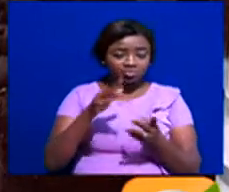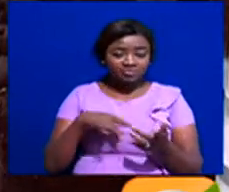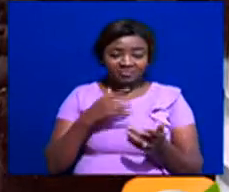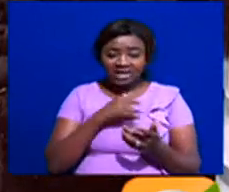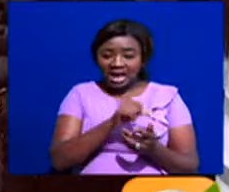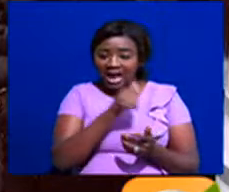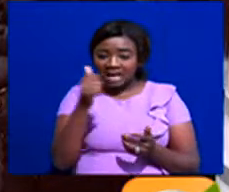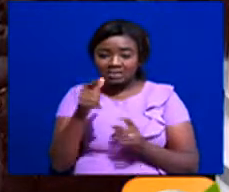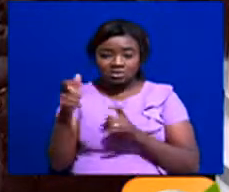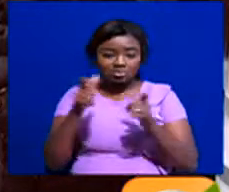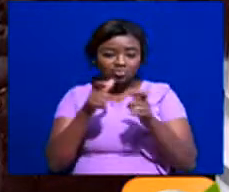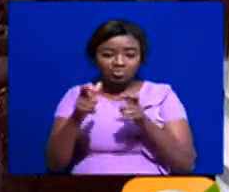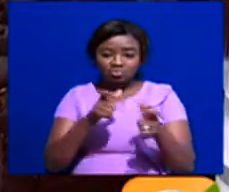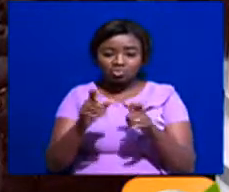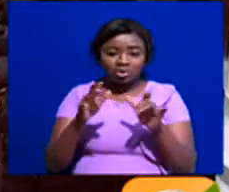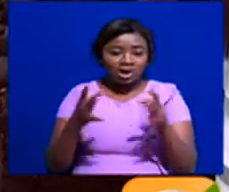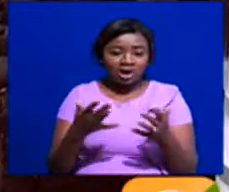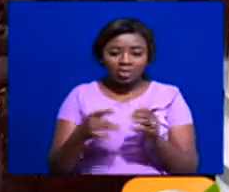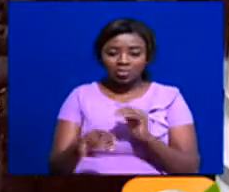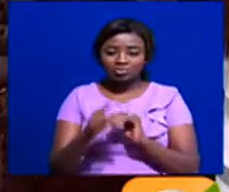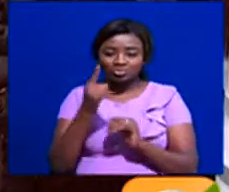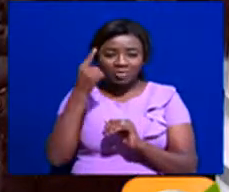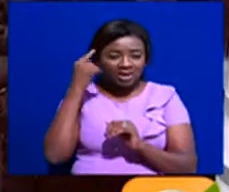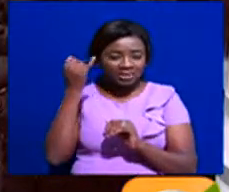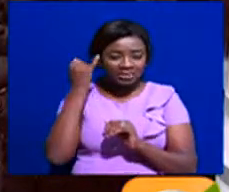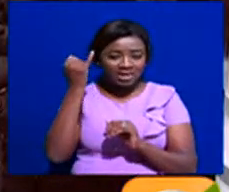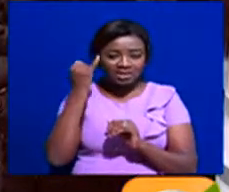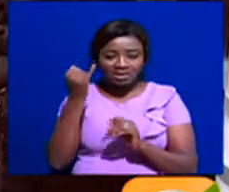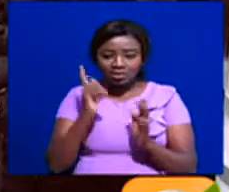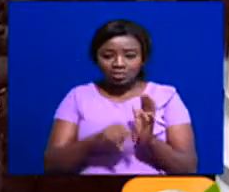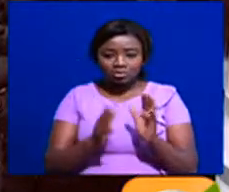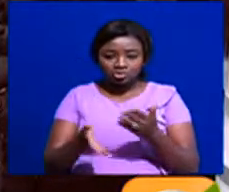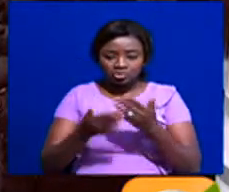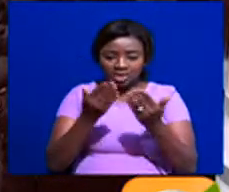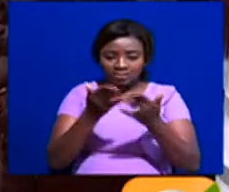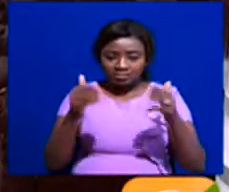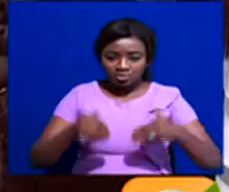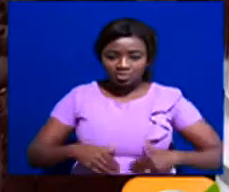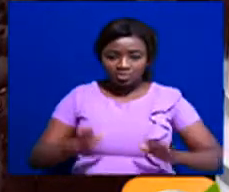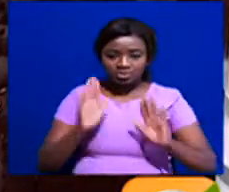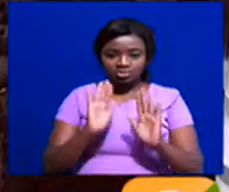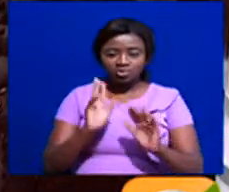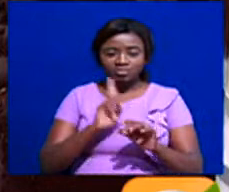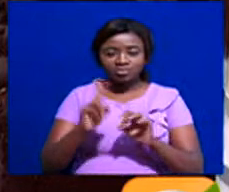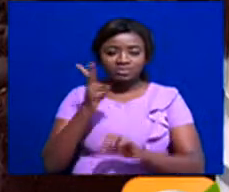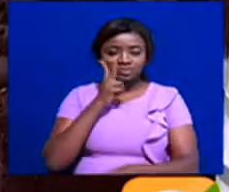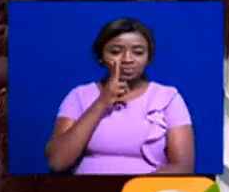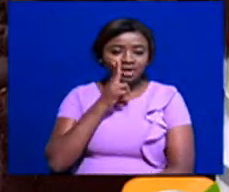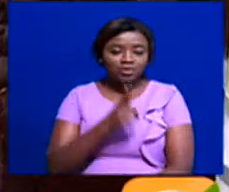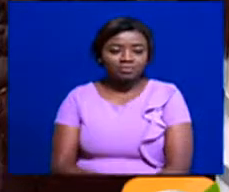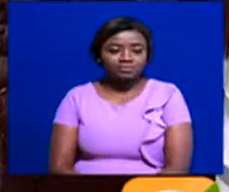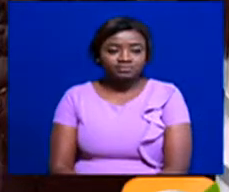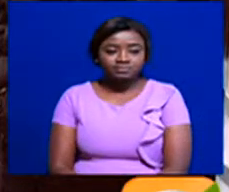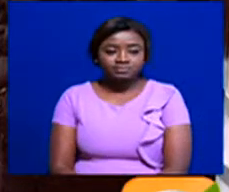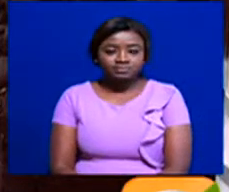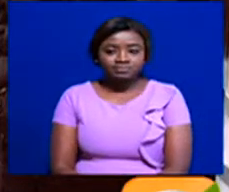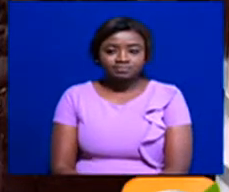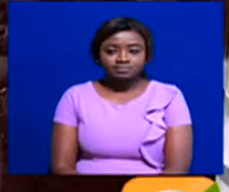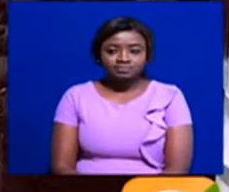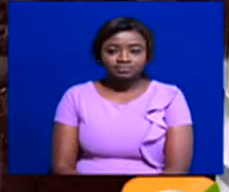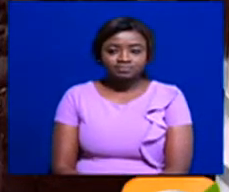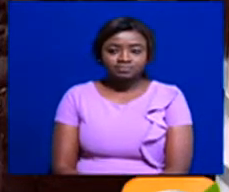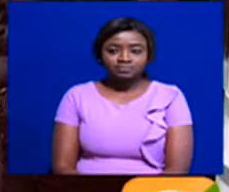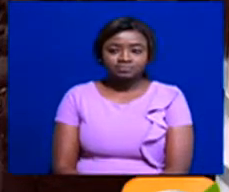should be put in place as a young person to make sure that this message gets home. Okay, so thank you. I'm Samuel